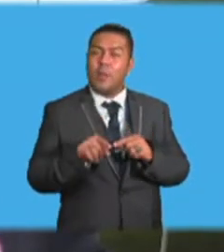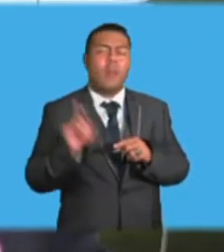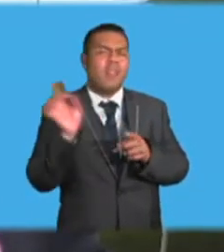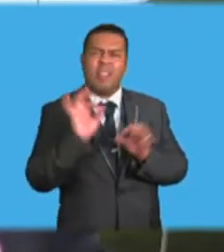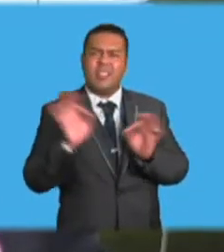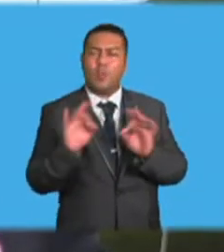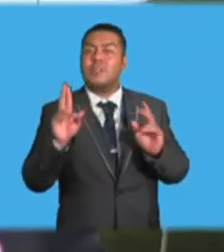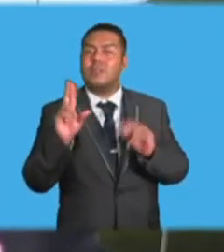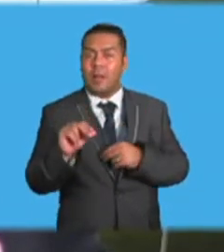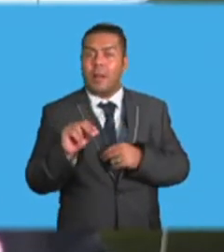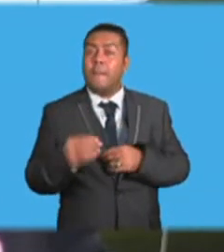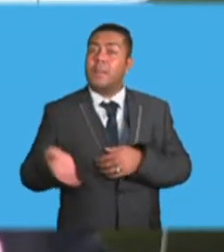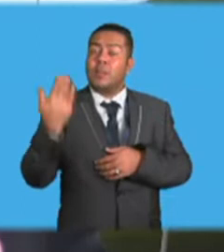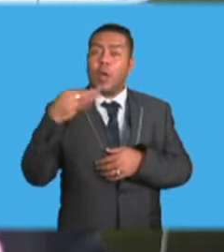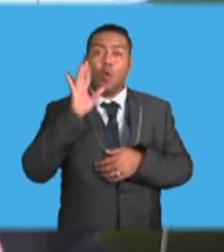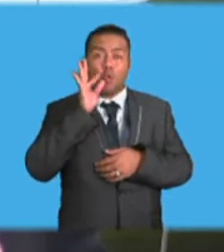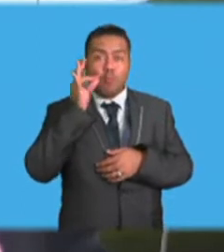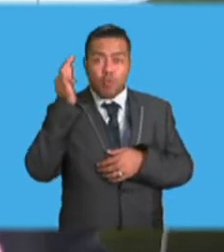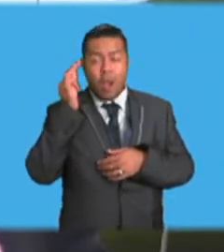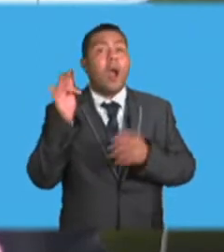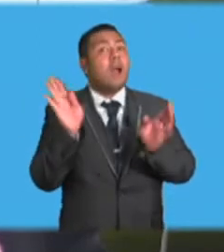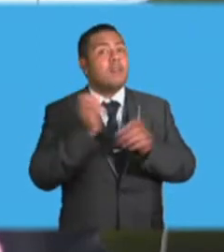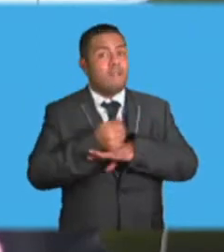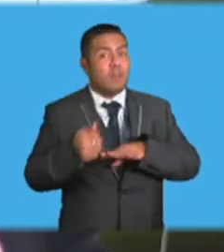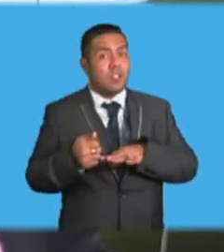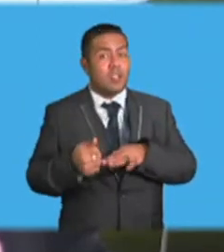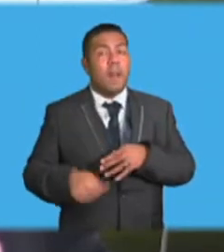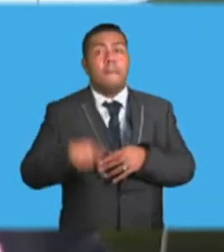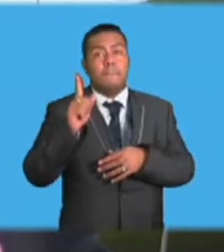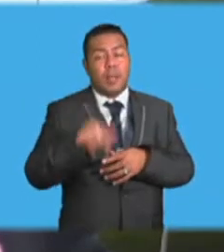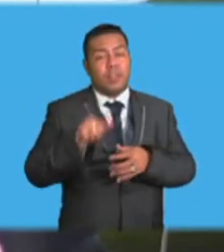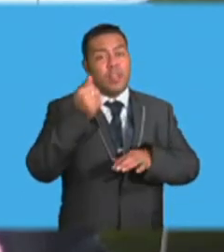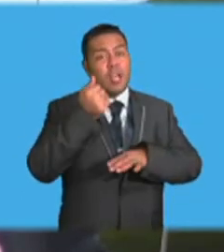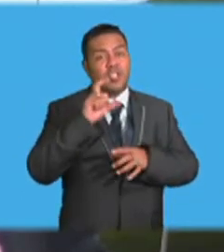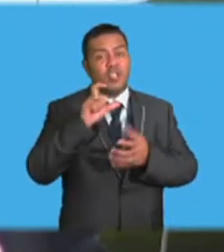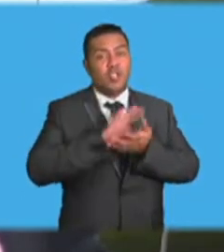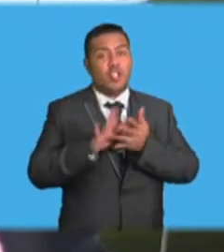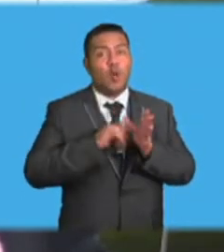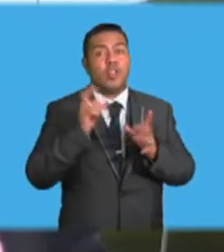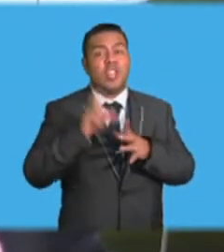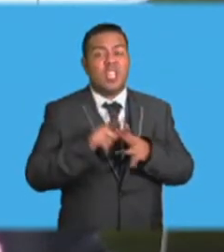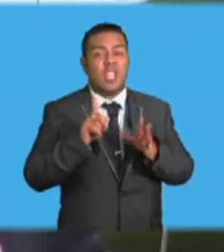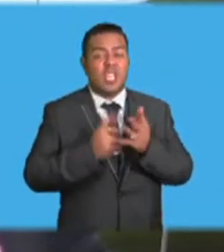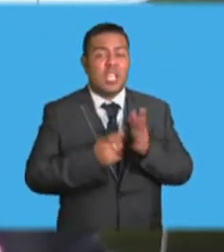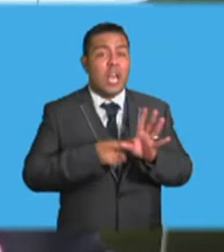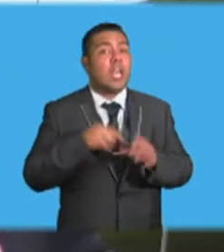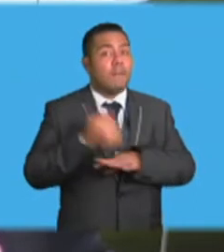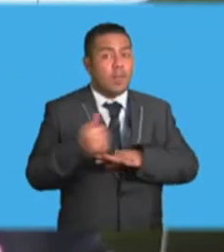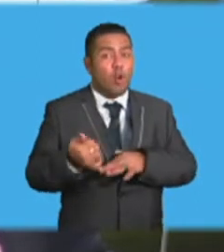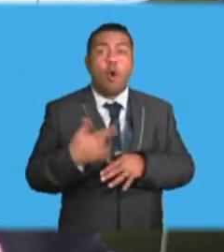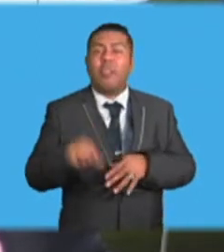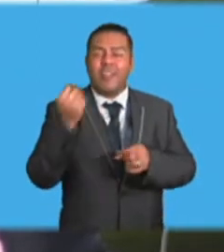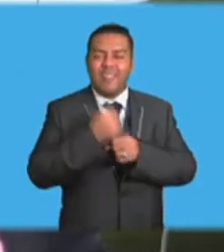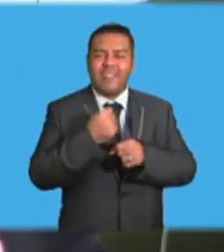done by the then Rambuka government, the Chaudhry government, or neither the Garasa government. But, Madam Speaker, the Fiji First Government has delivered